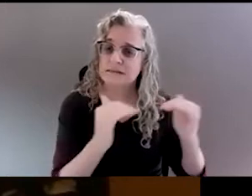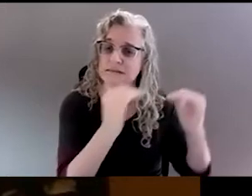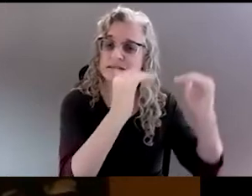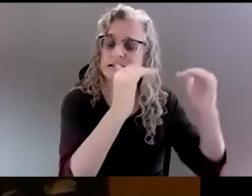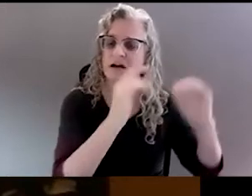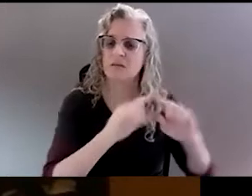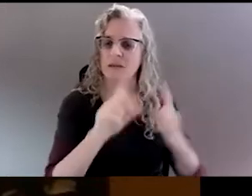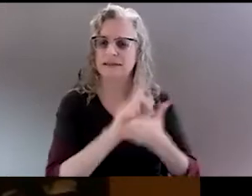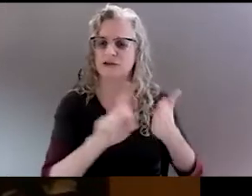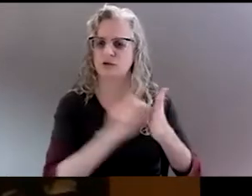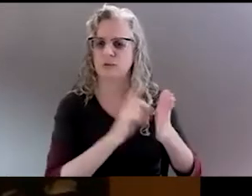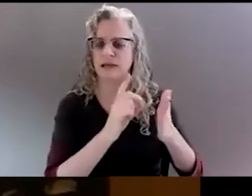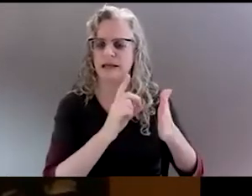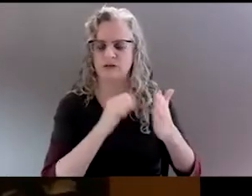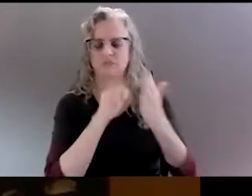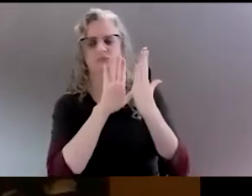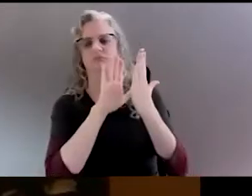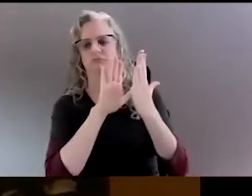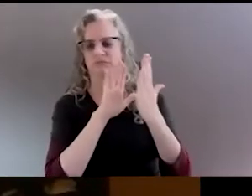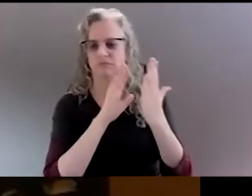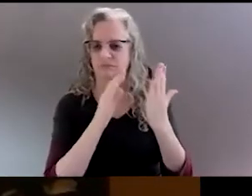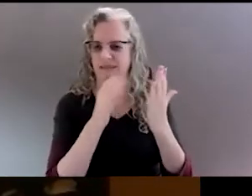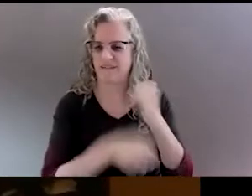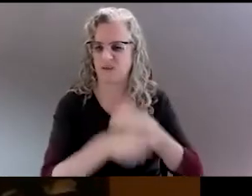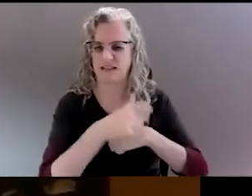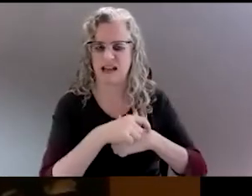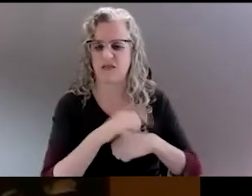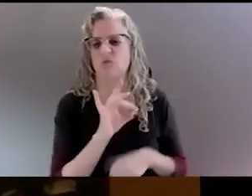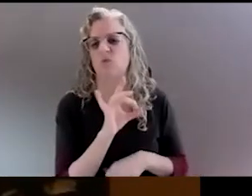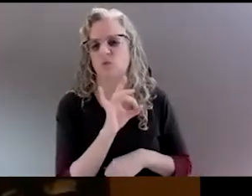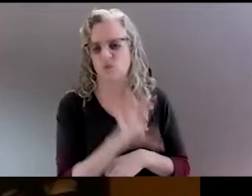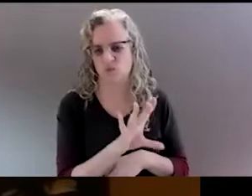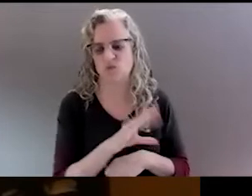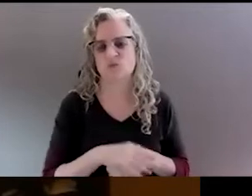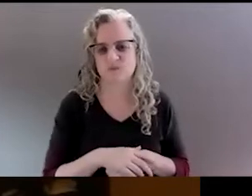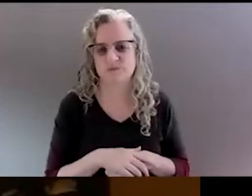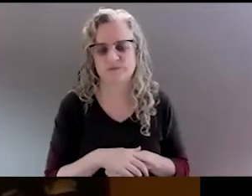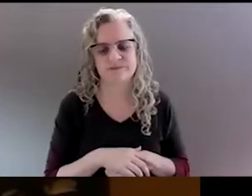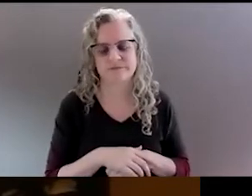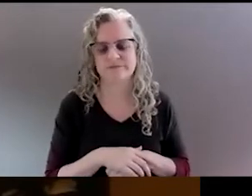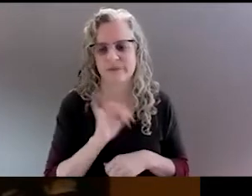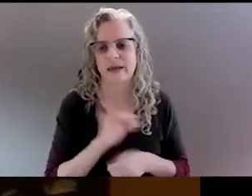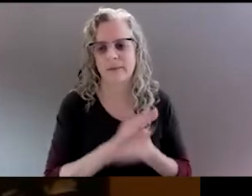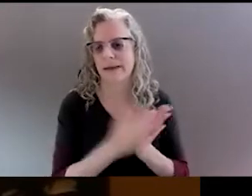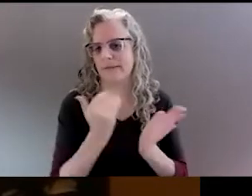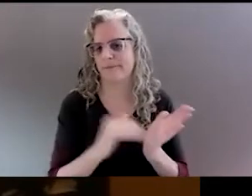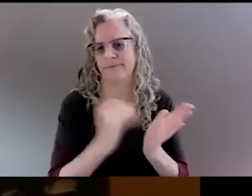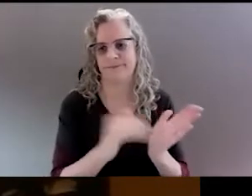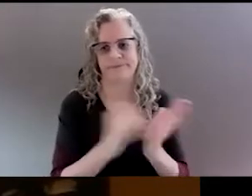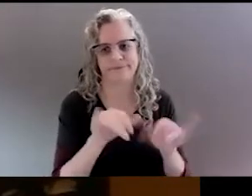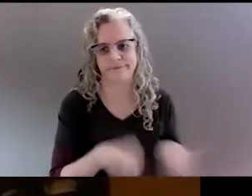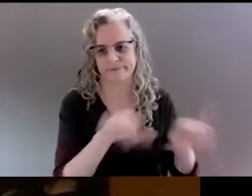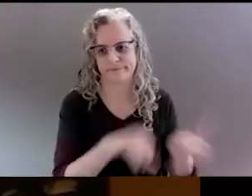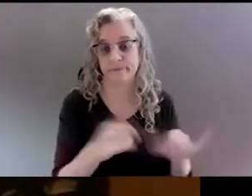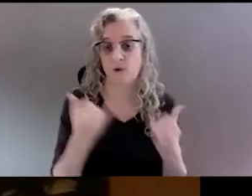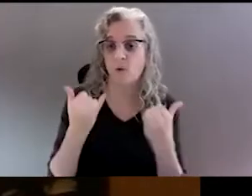the forefront of how I do business. So even now, in the ways that I talk about equity, especially when I